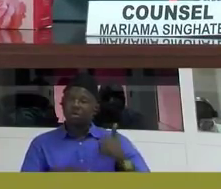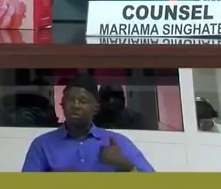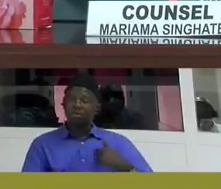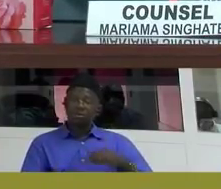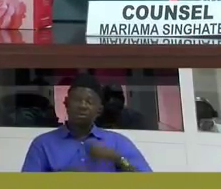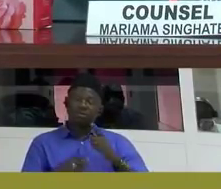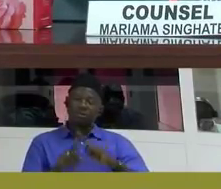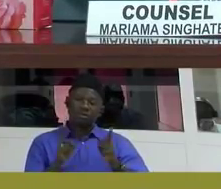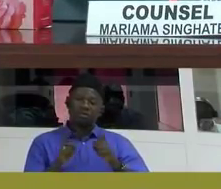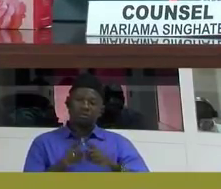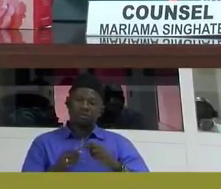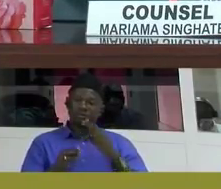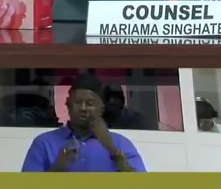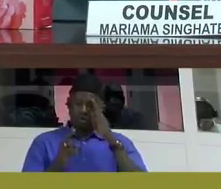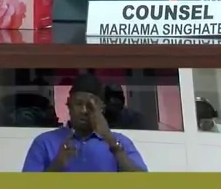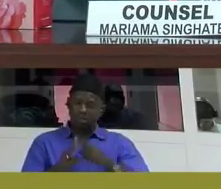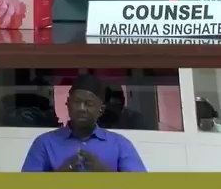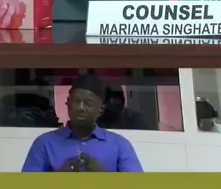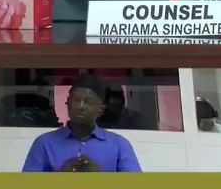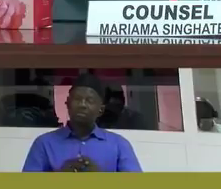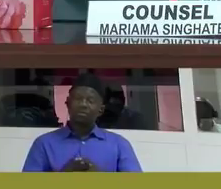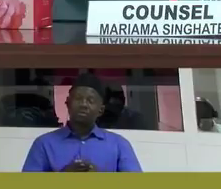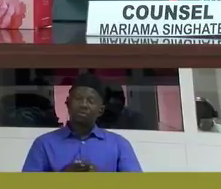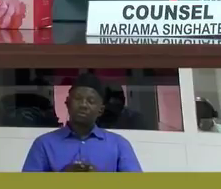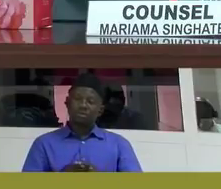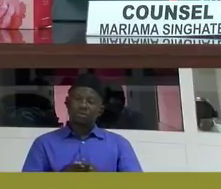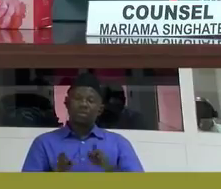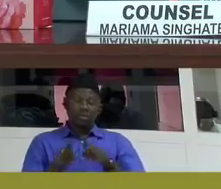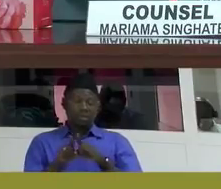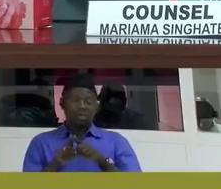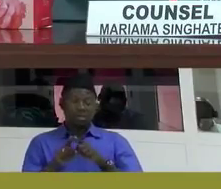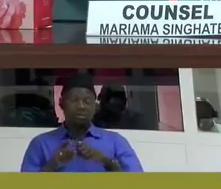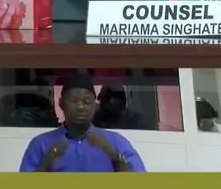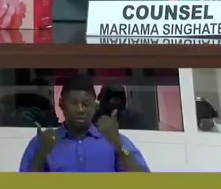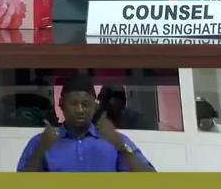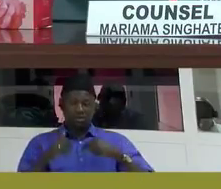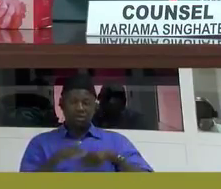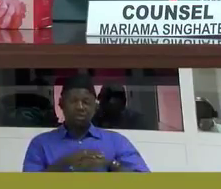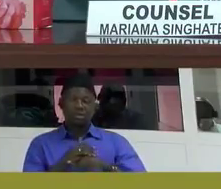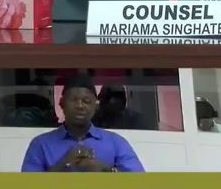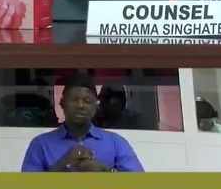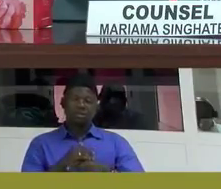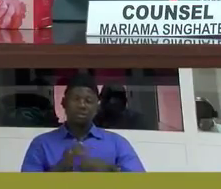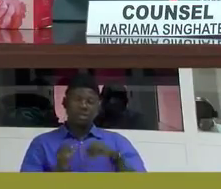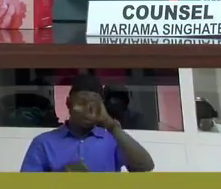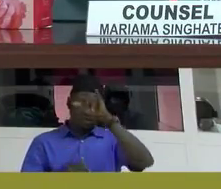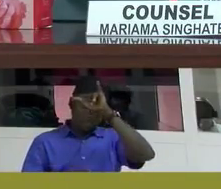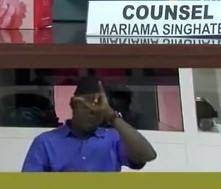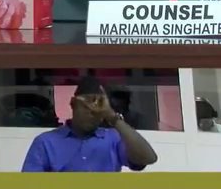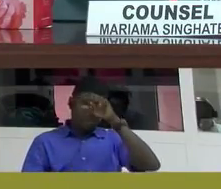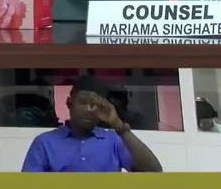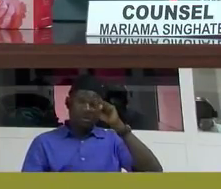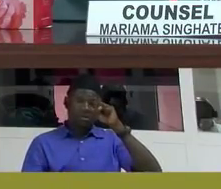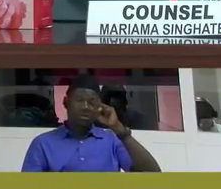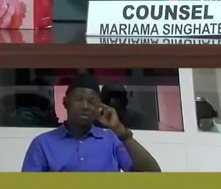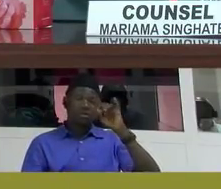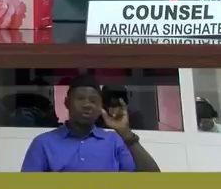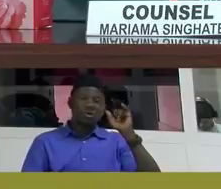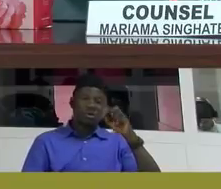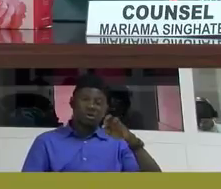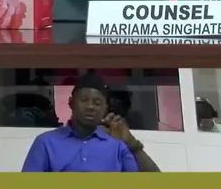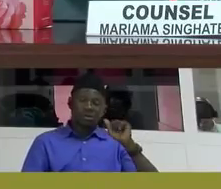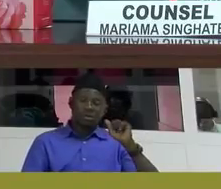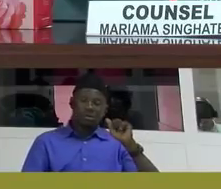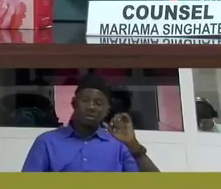similar situation obtains in Egypt, Syria, Palestine, and Mauritania, where, like the